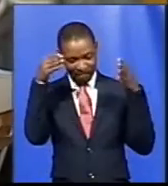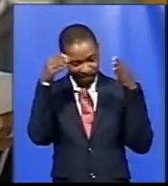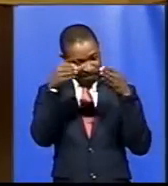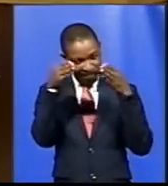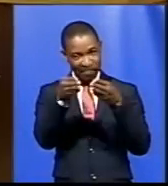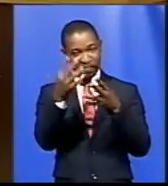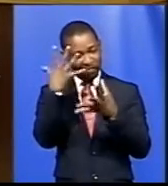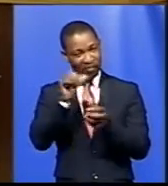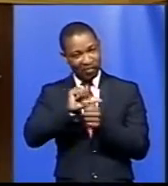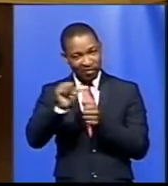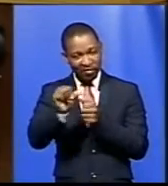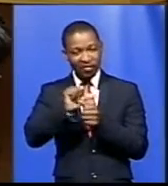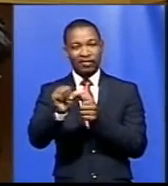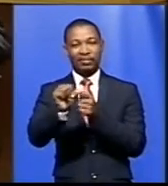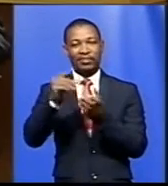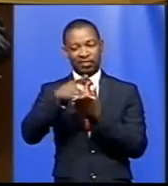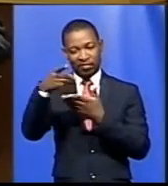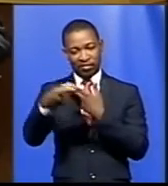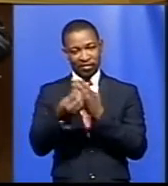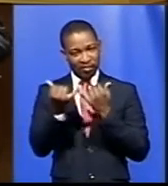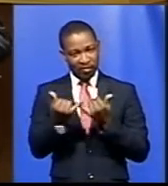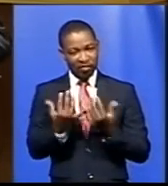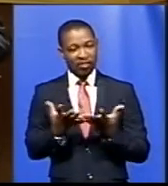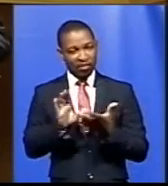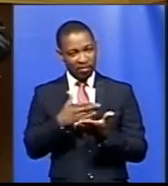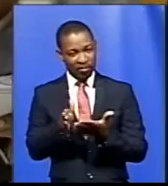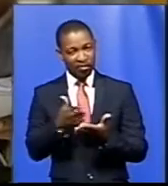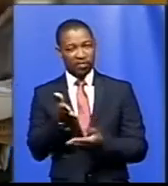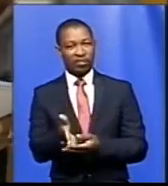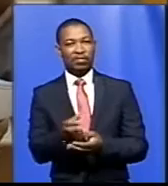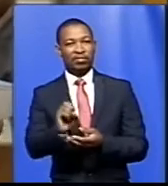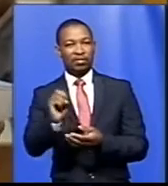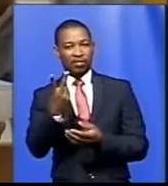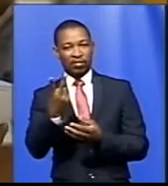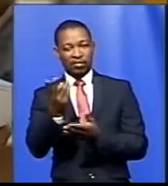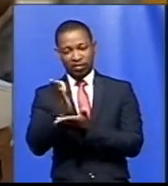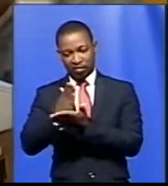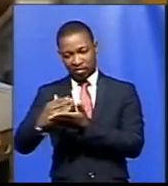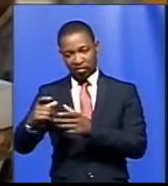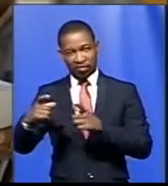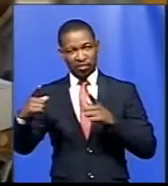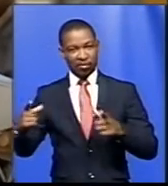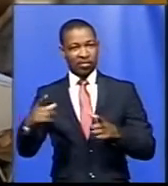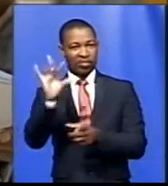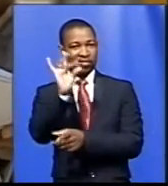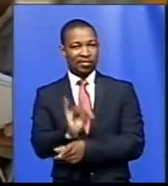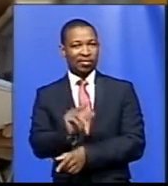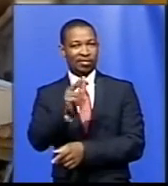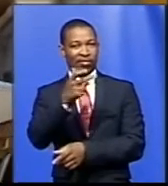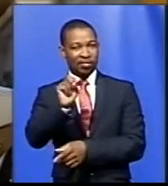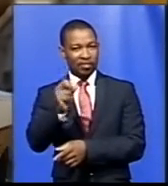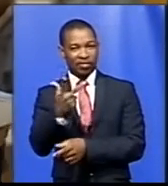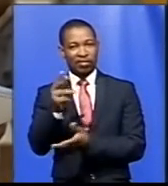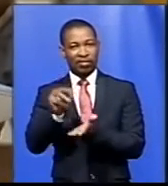aimed at accelerating the ongoing programs. The second largest share of the balance at 813 million